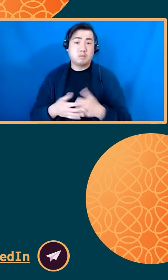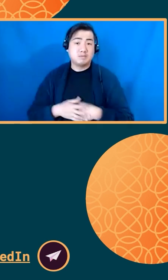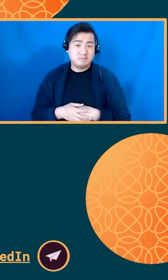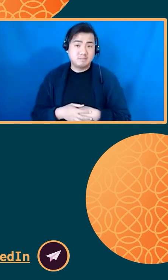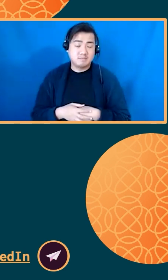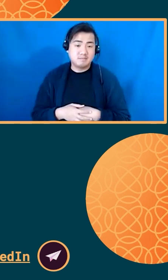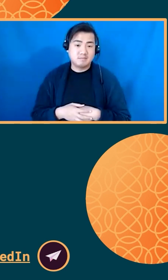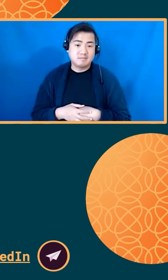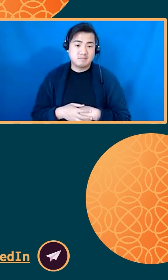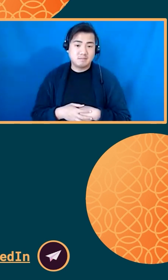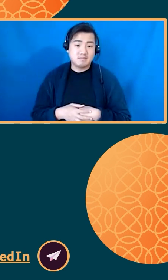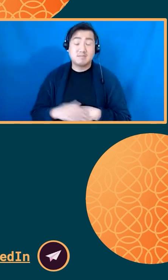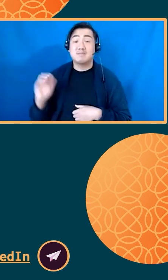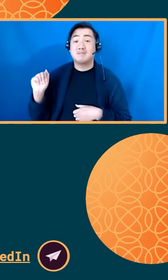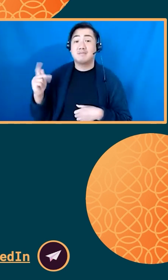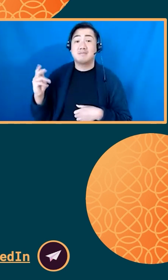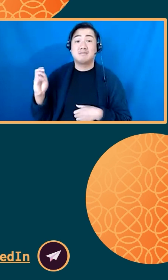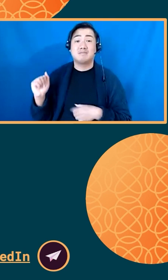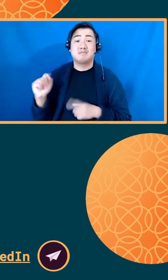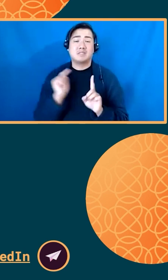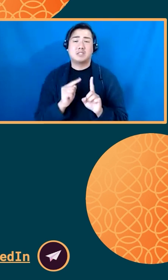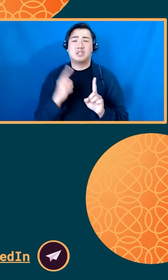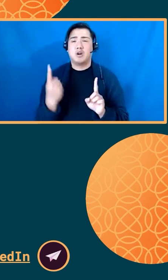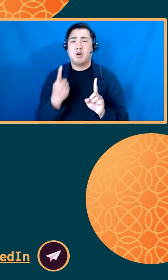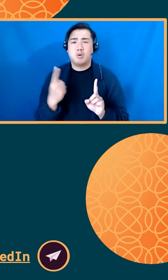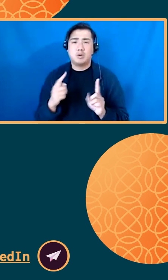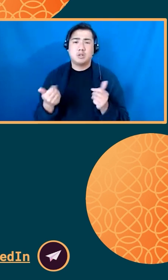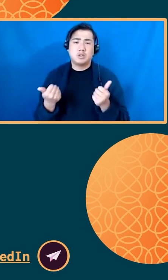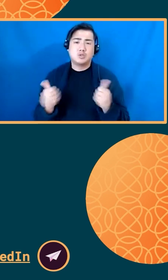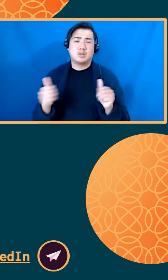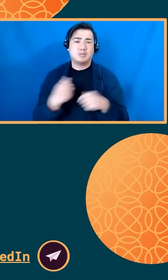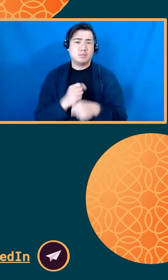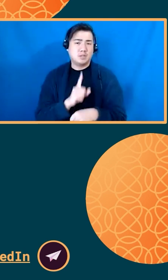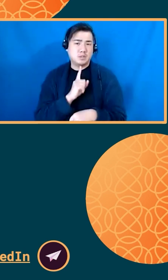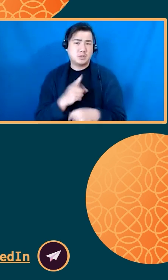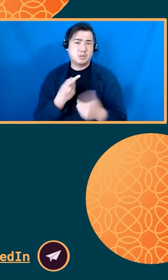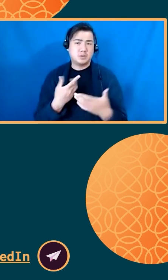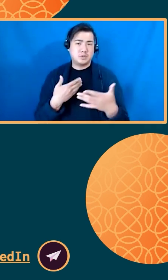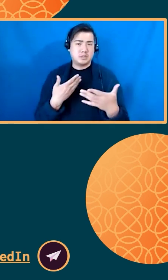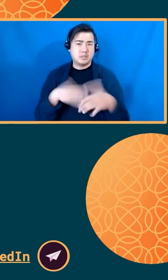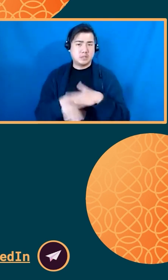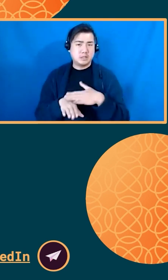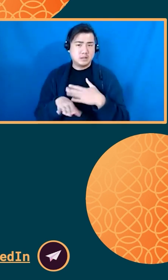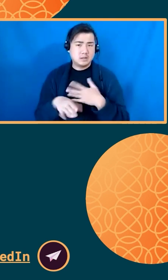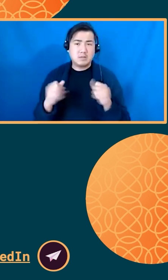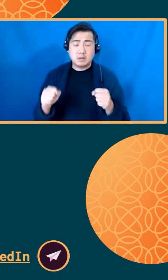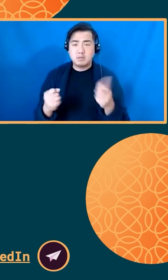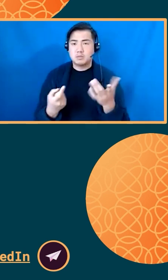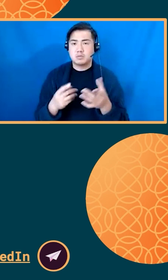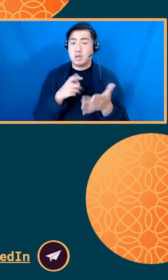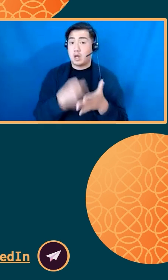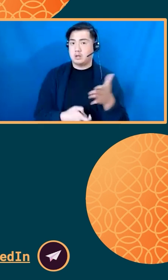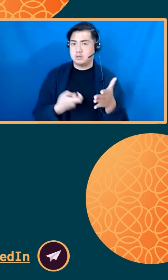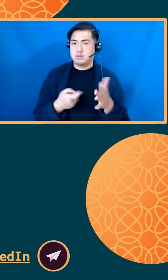is always true about Aparna is that she also tries to keep it as accessible price-wise. And so I'm just really trying to